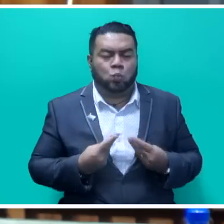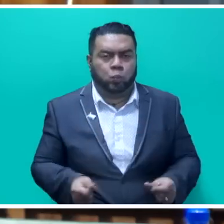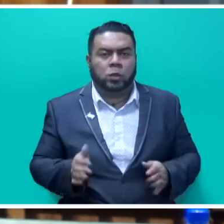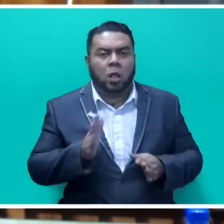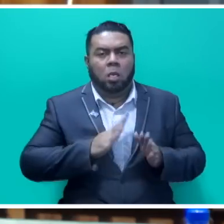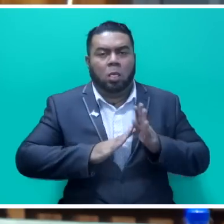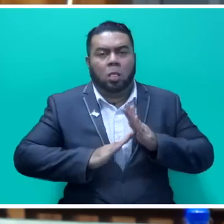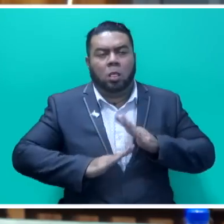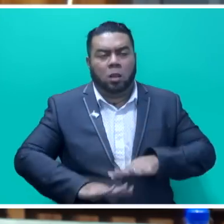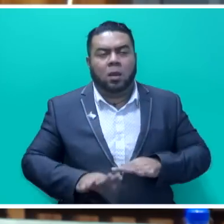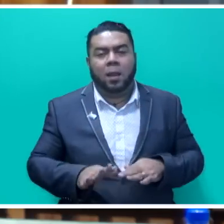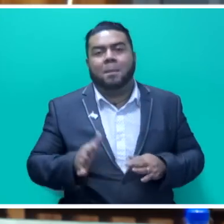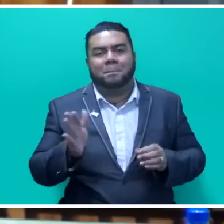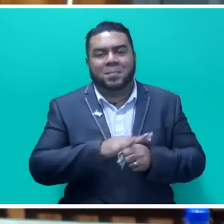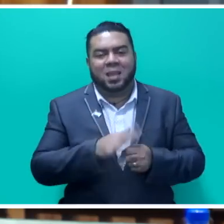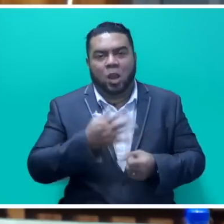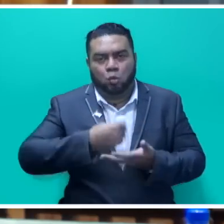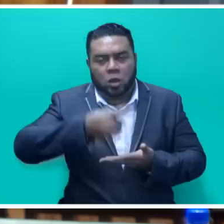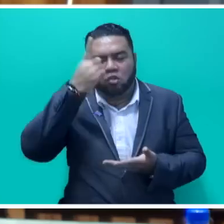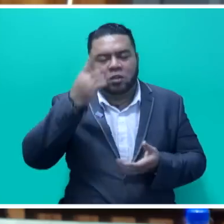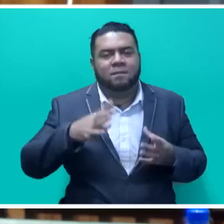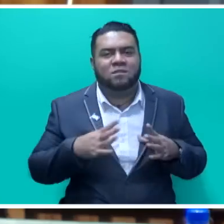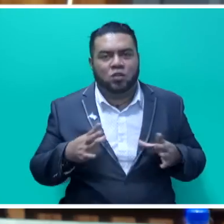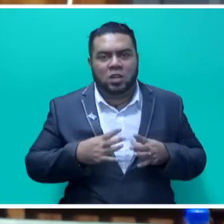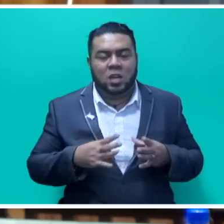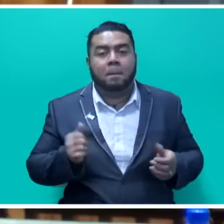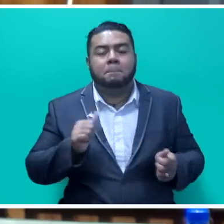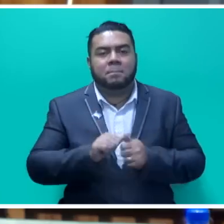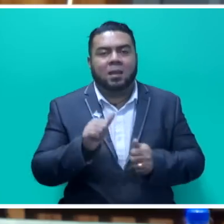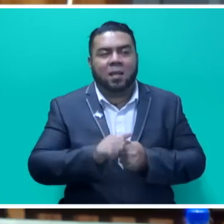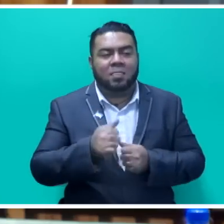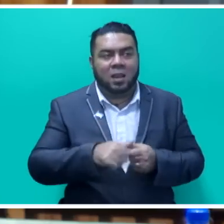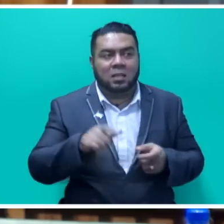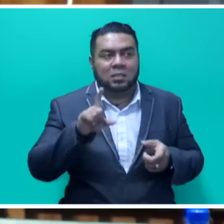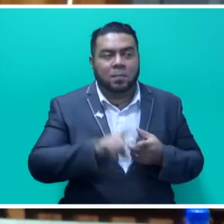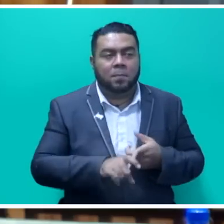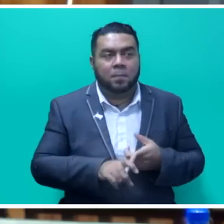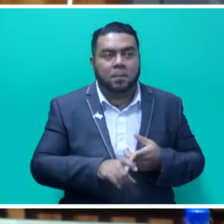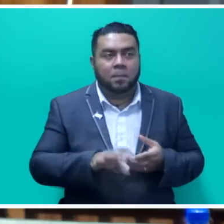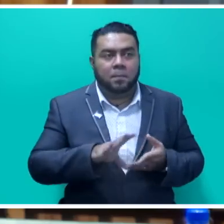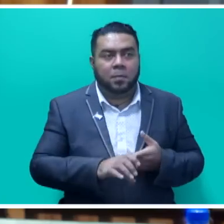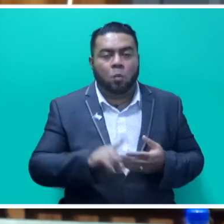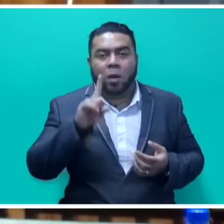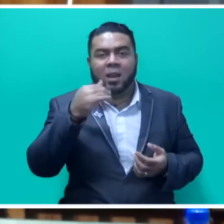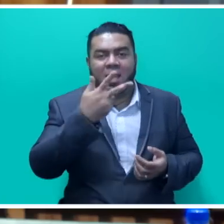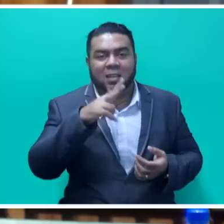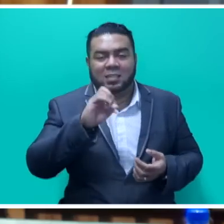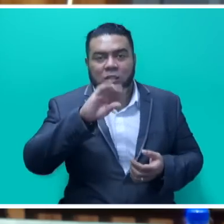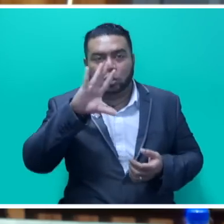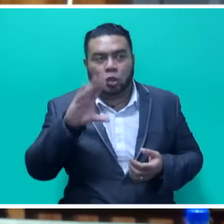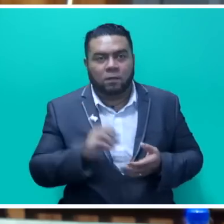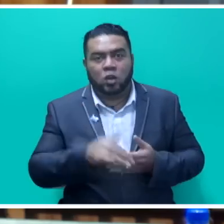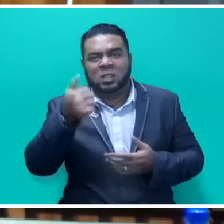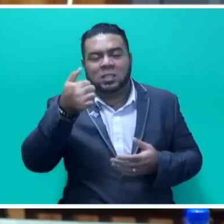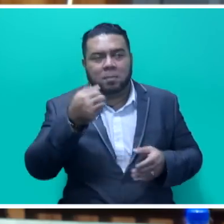made education genuinely free. It was better than a sangamoli or $1 a day or a total of $180 for 6